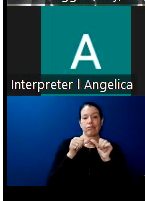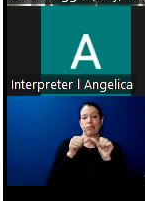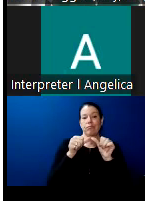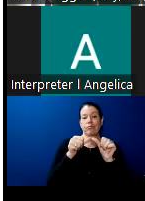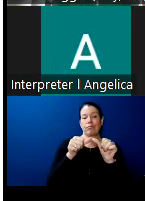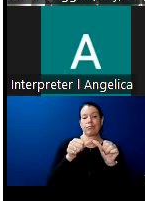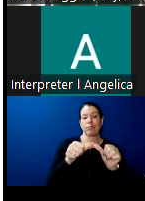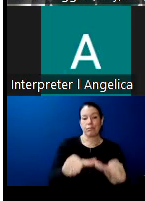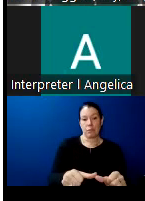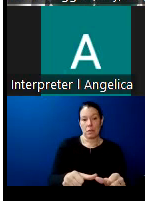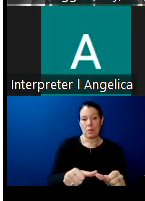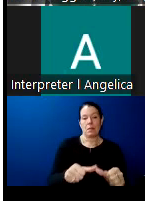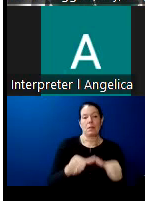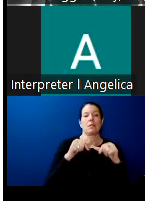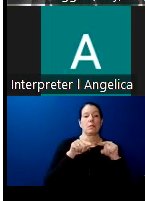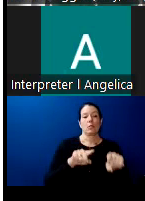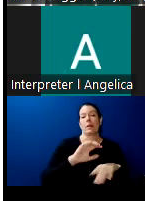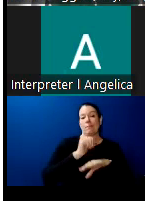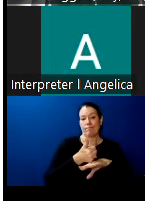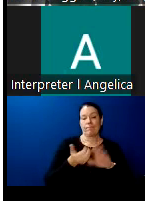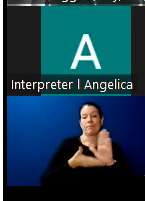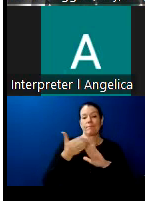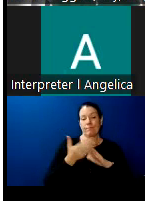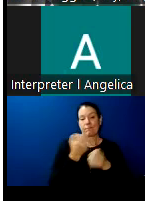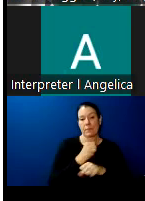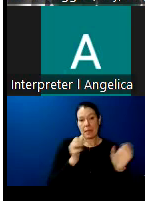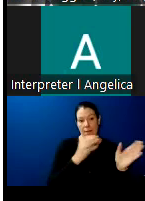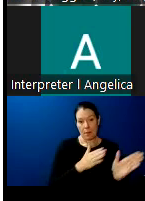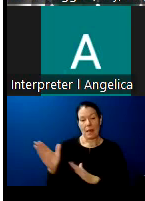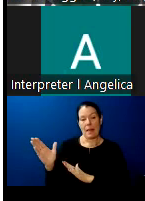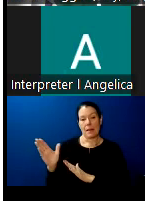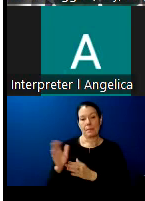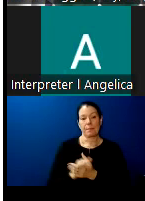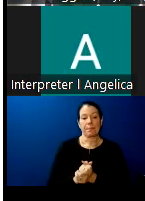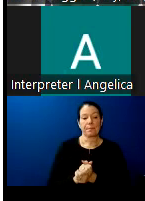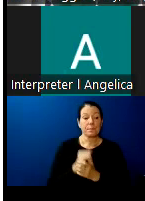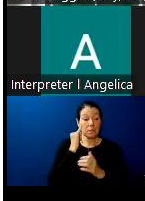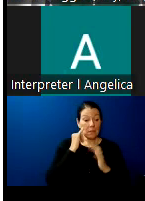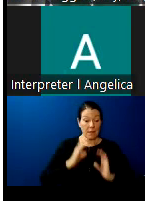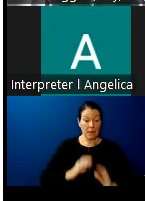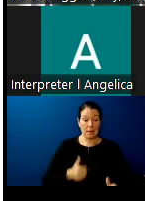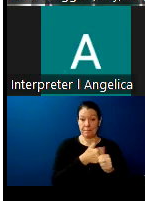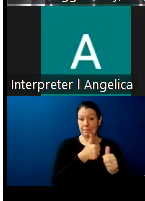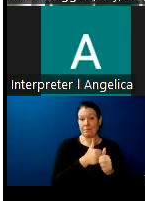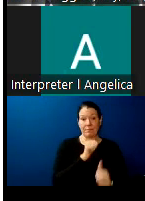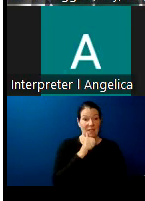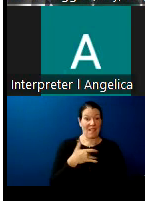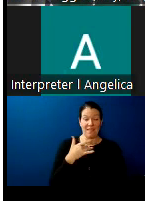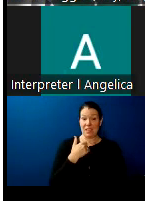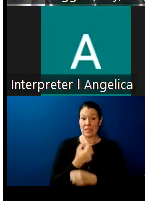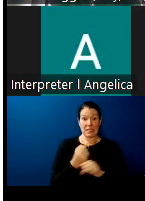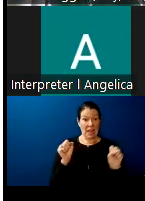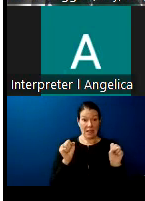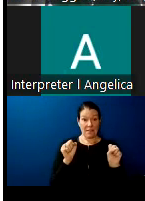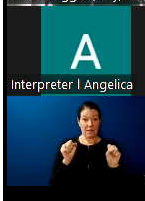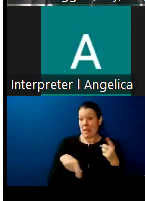and execution of a client safety plan. And at the end of the day, if the client does not feel like it is safe, then